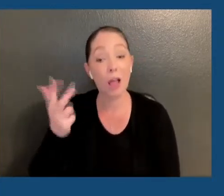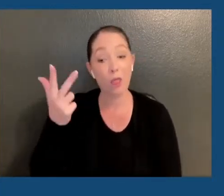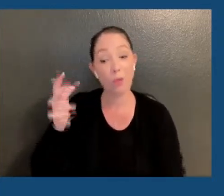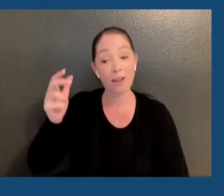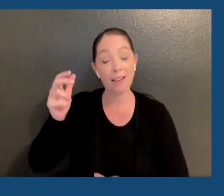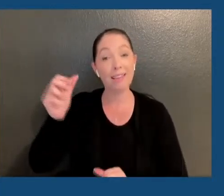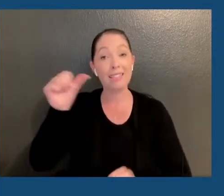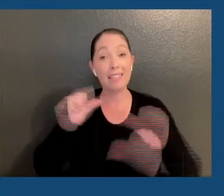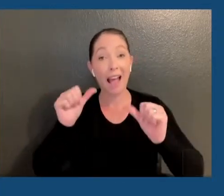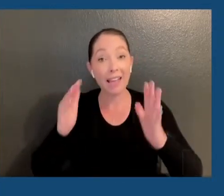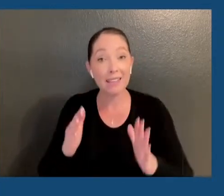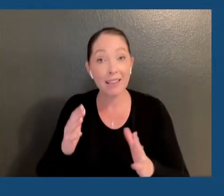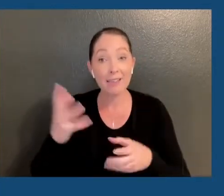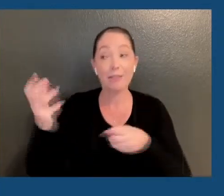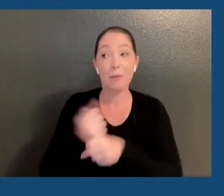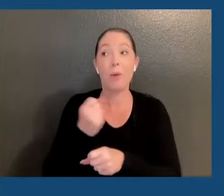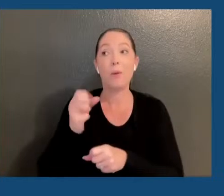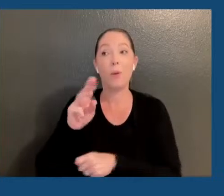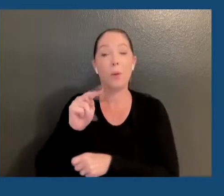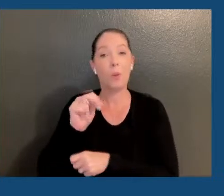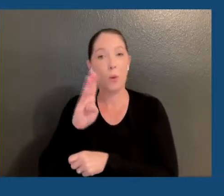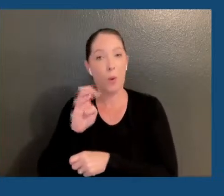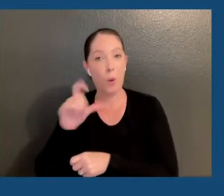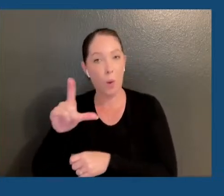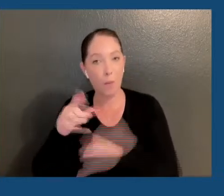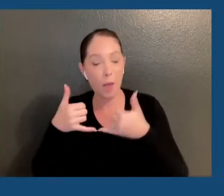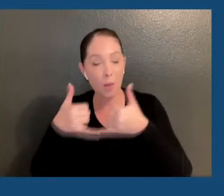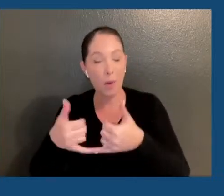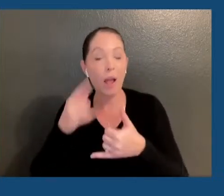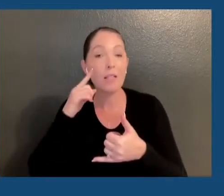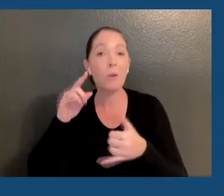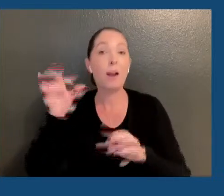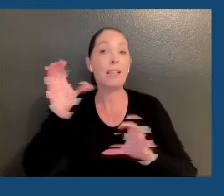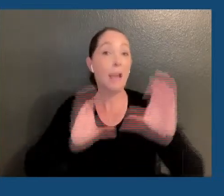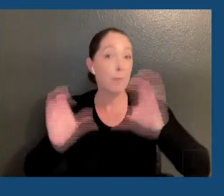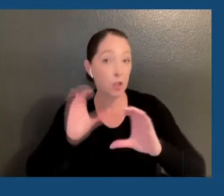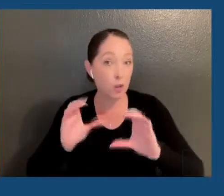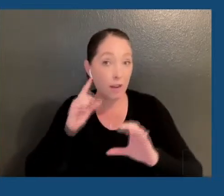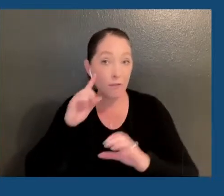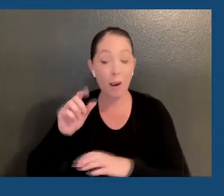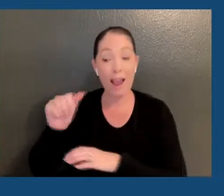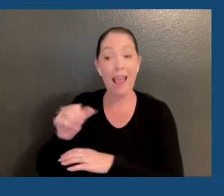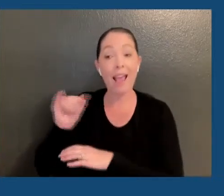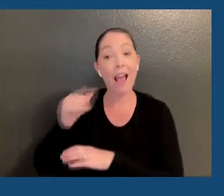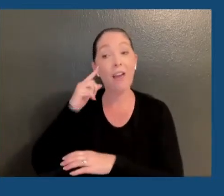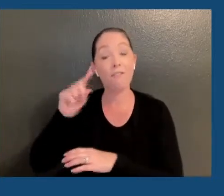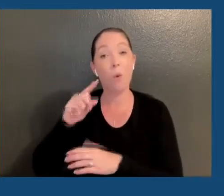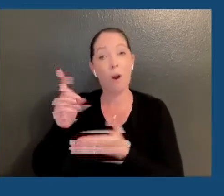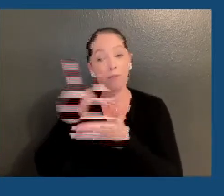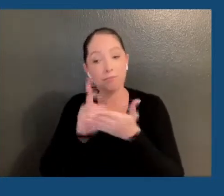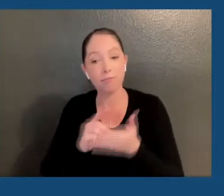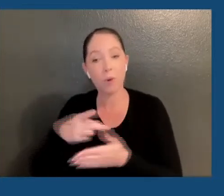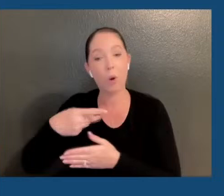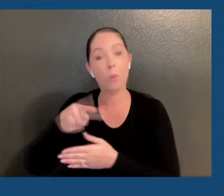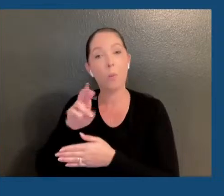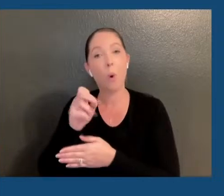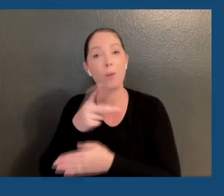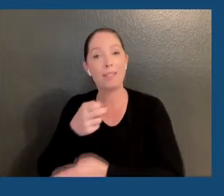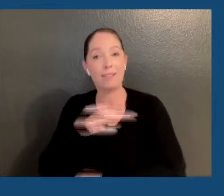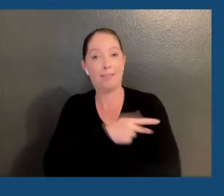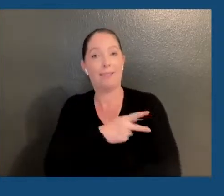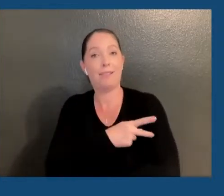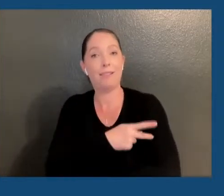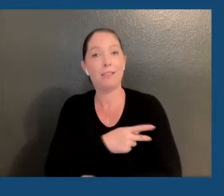chemistry for groundbreaking work in using AI in the design of proteins in something called